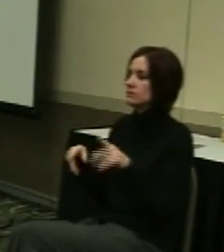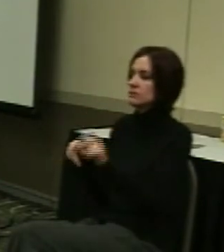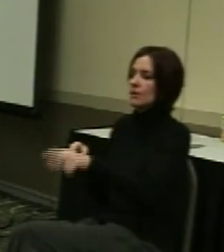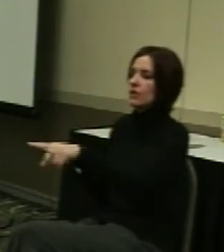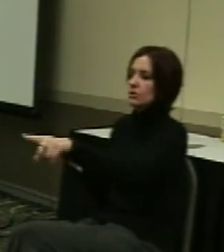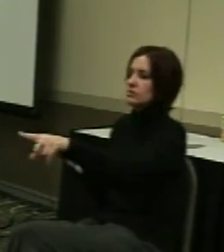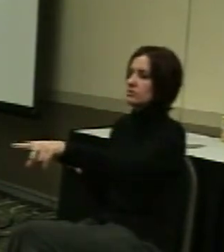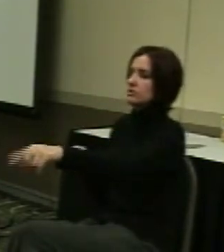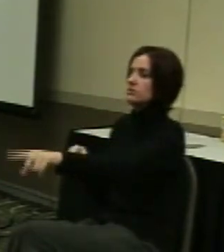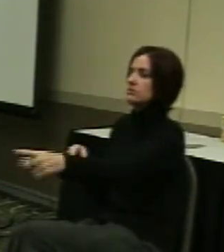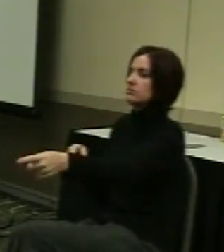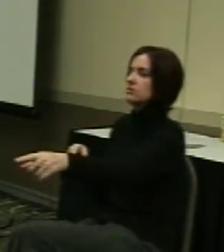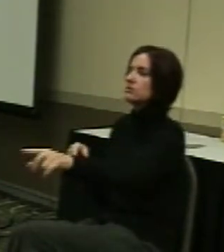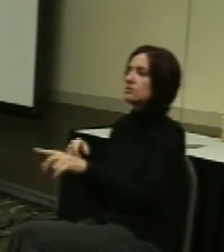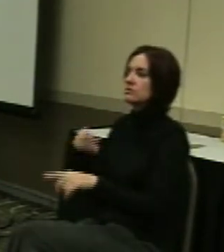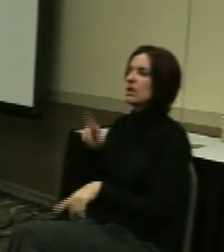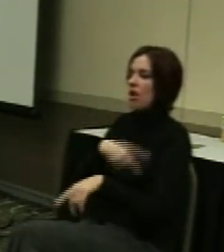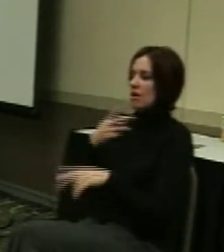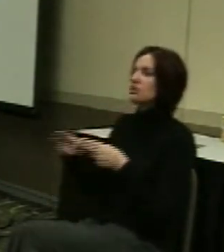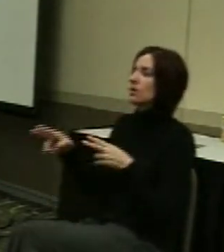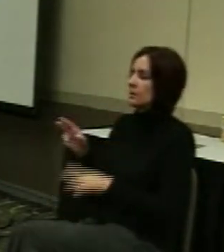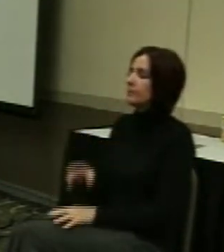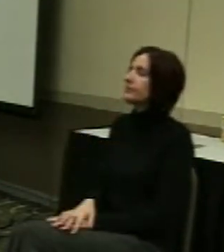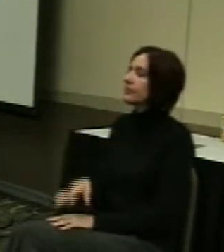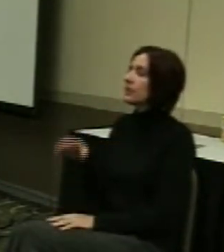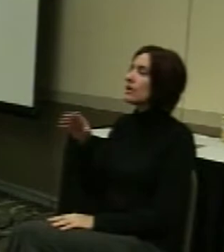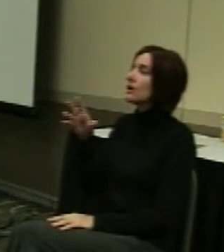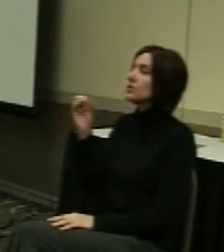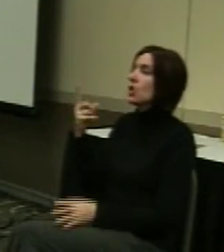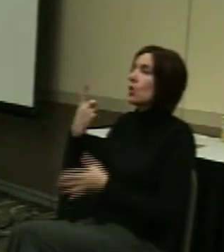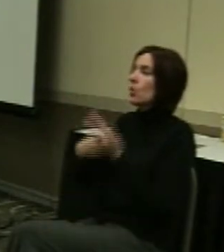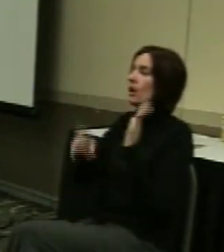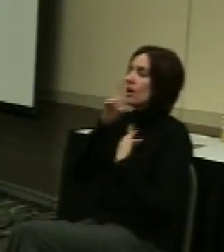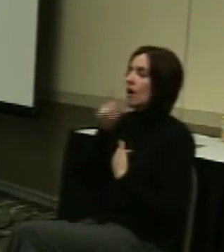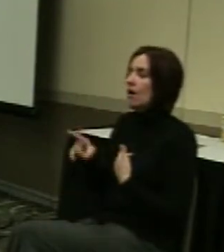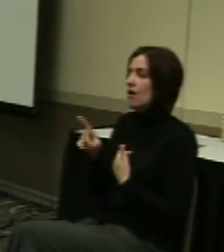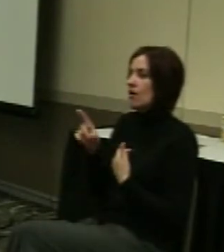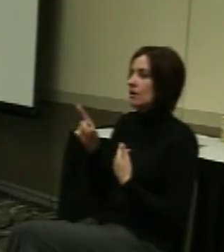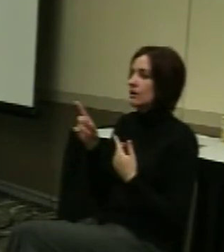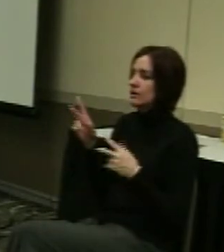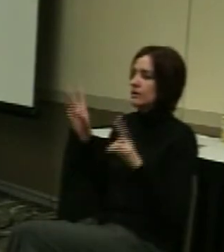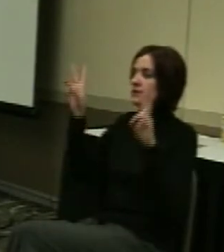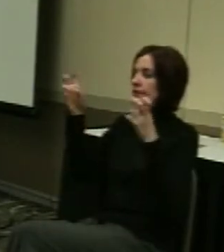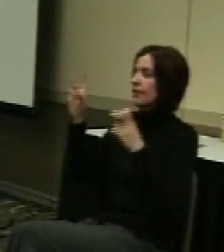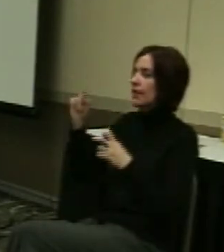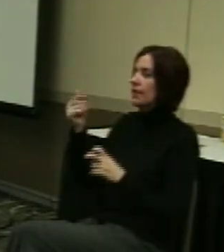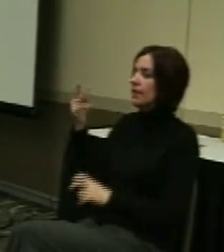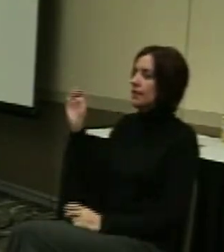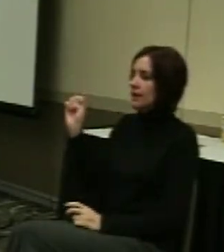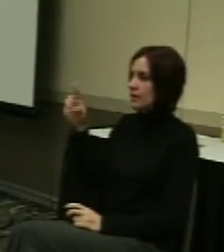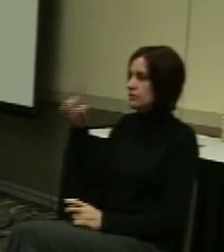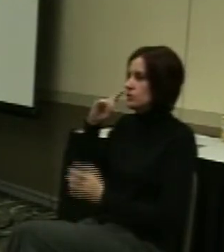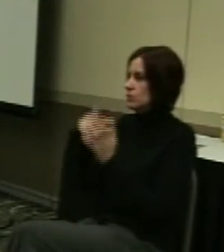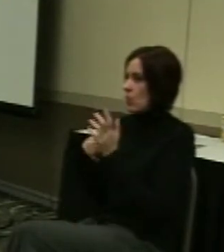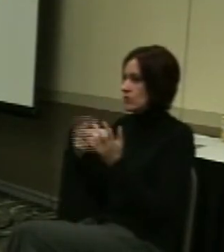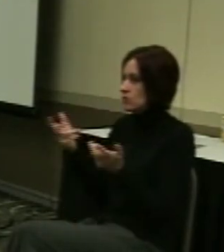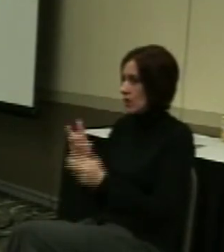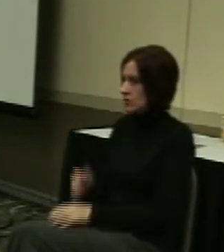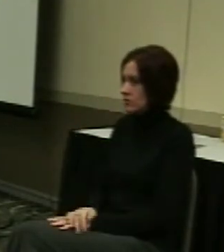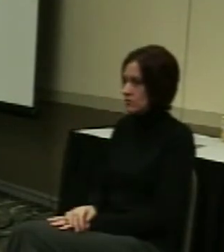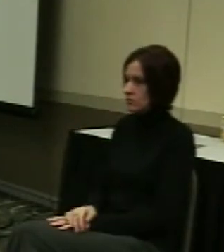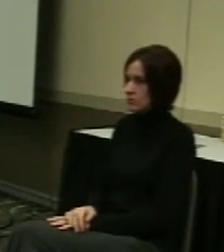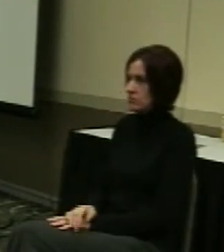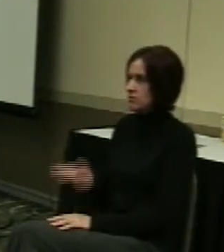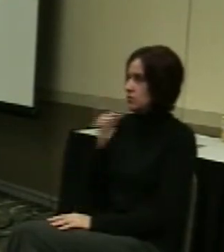My question to you is, what are the themes that you're noting? Are there